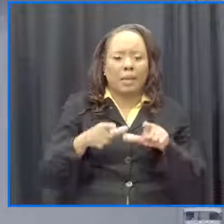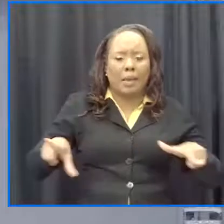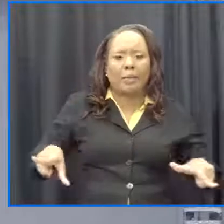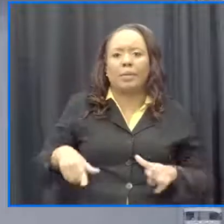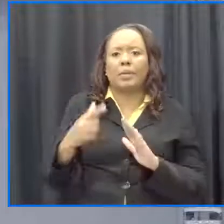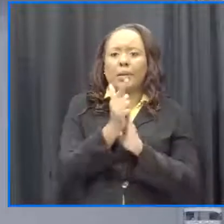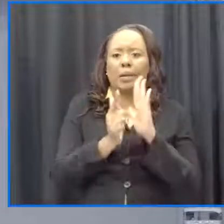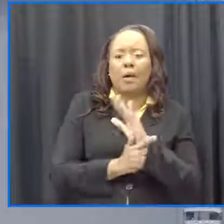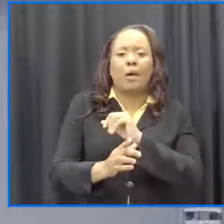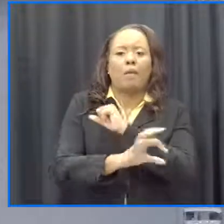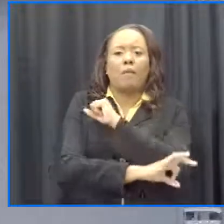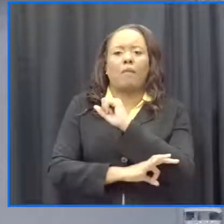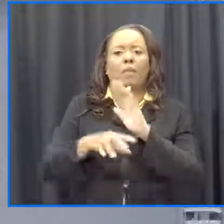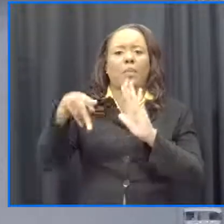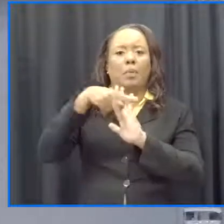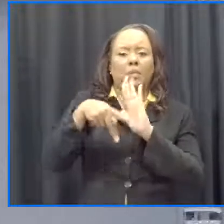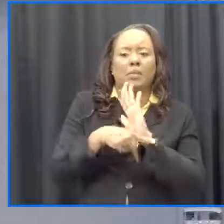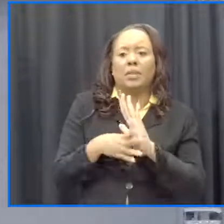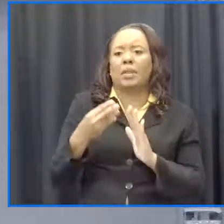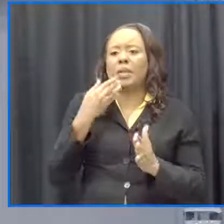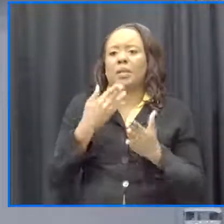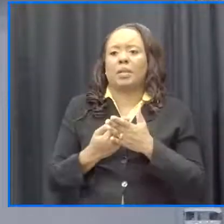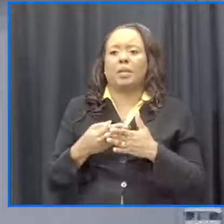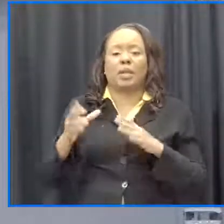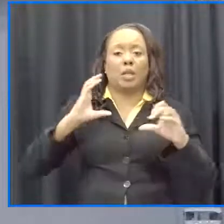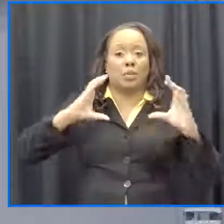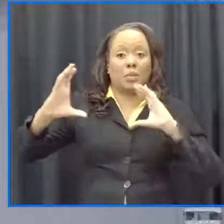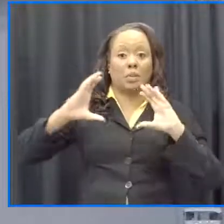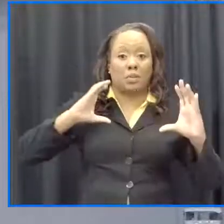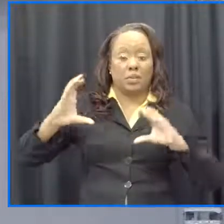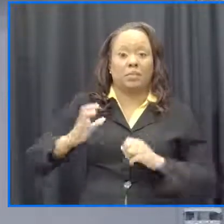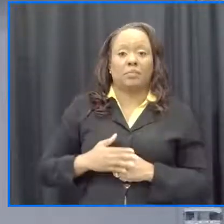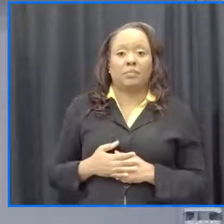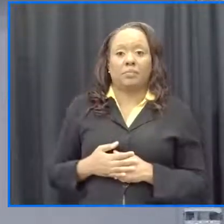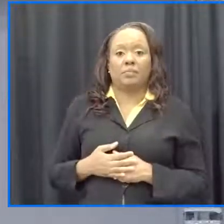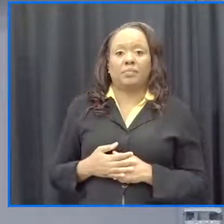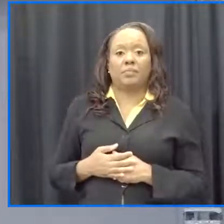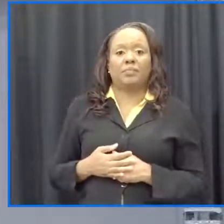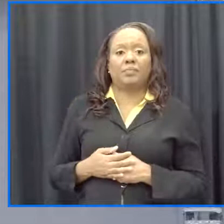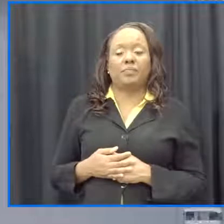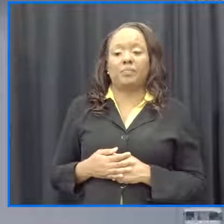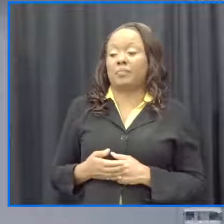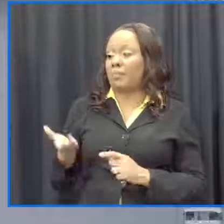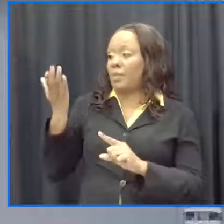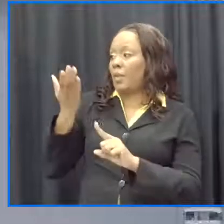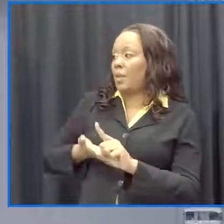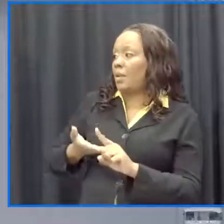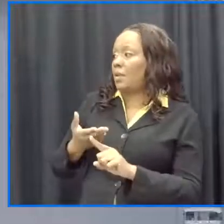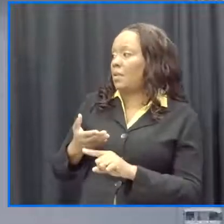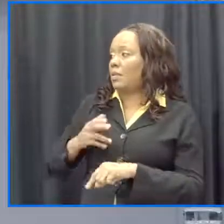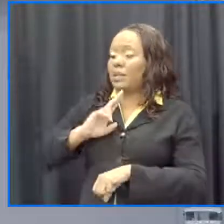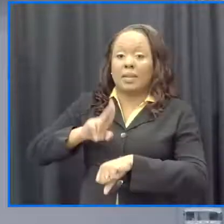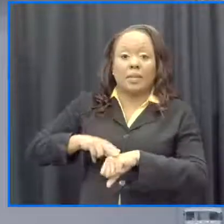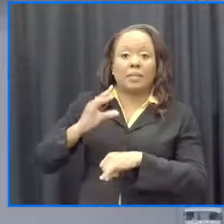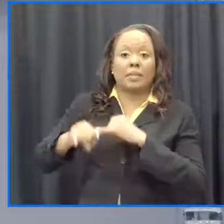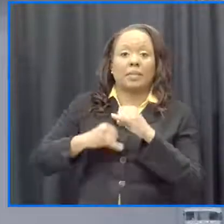language, law, foreign policy, and effective communication. He is a prominent national and international debater.